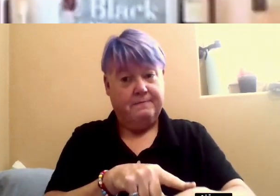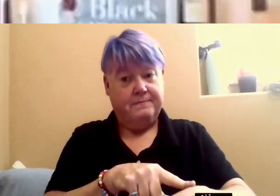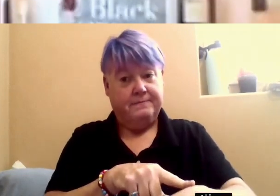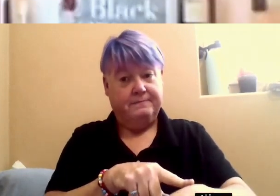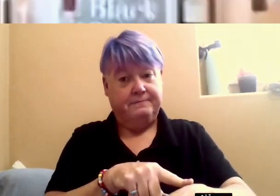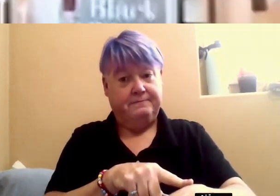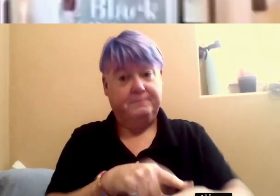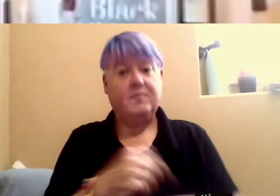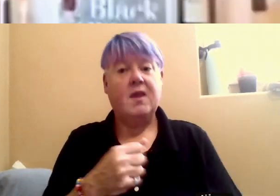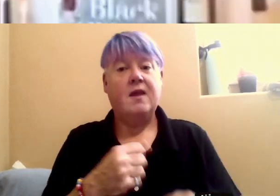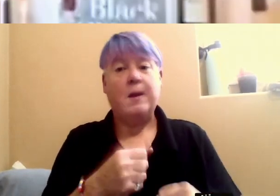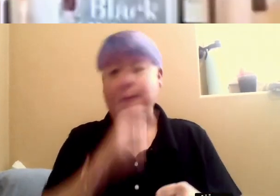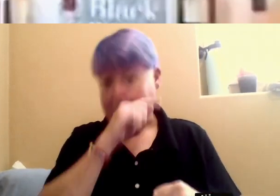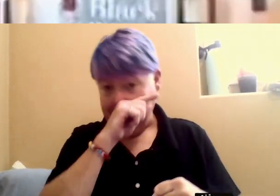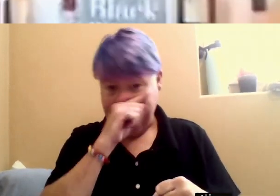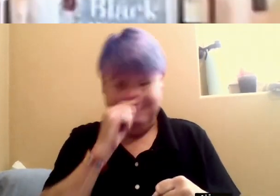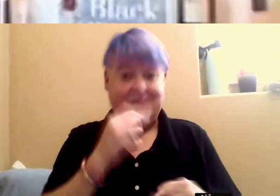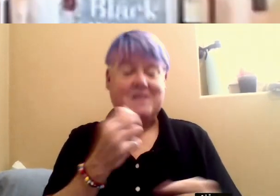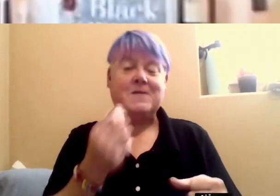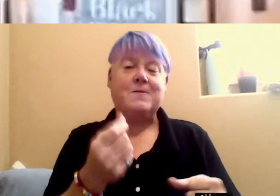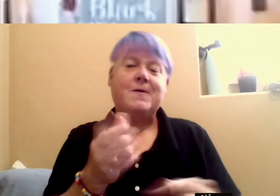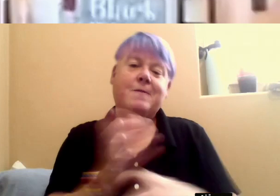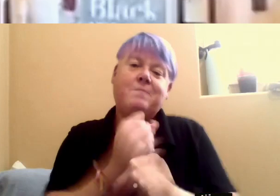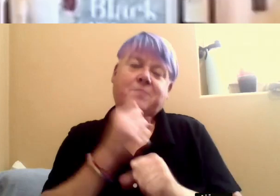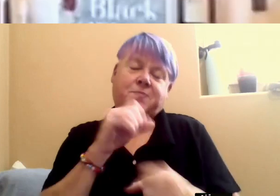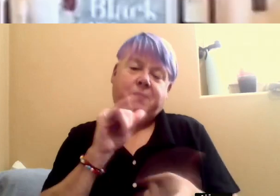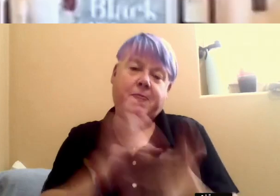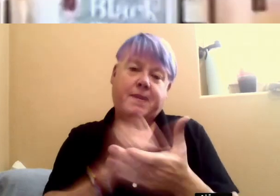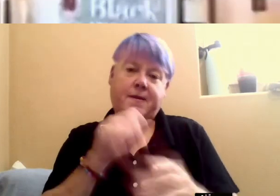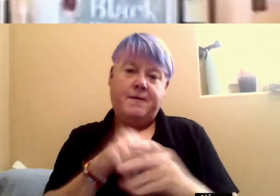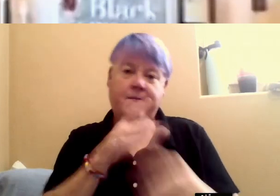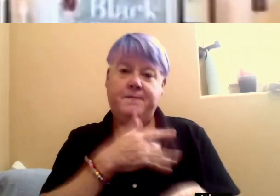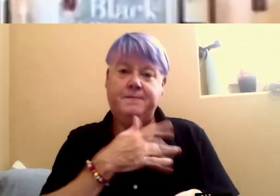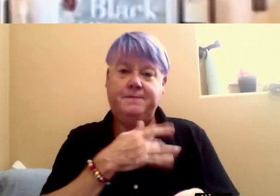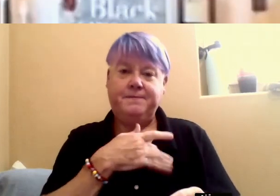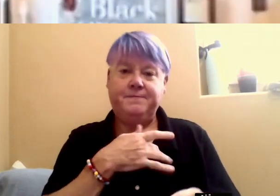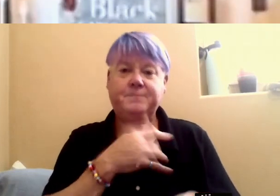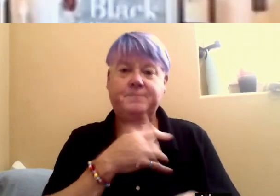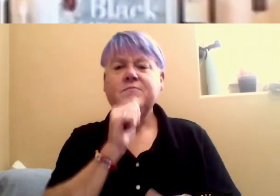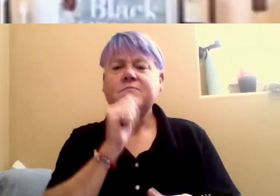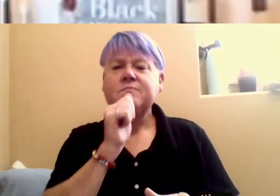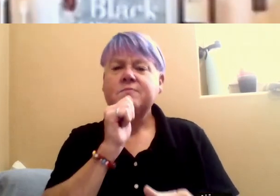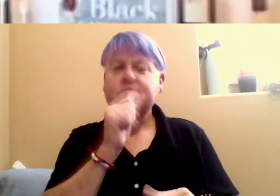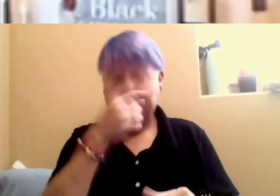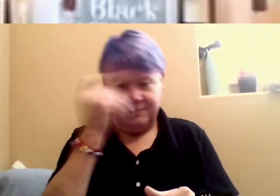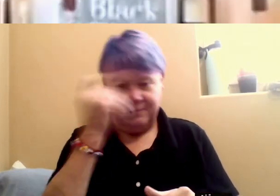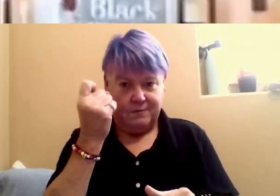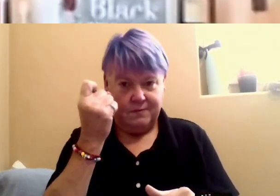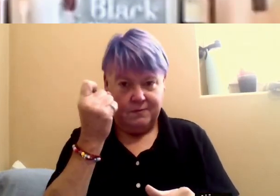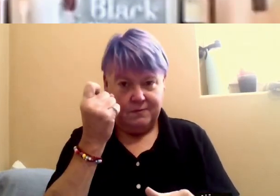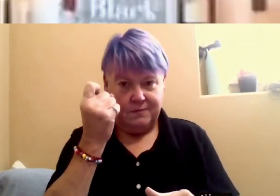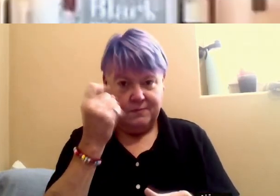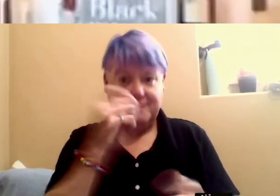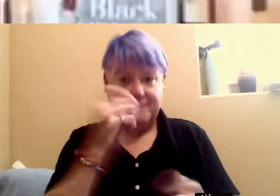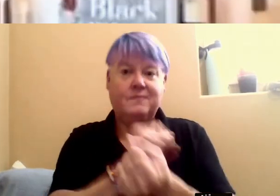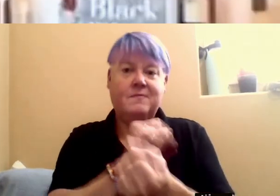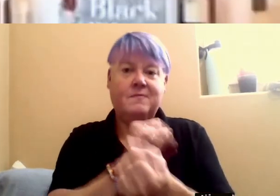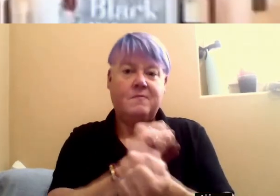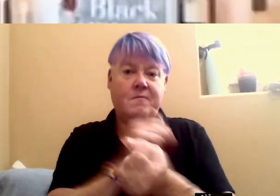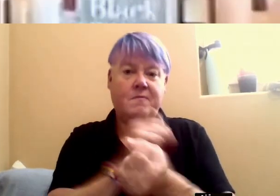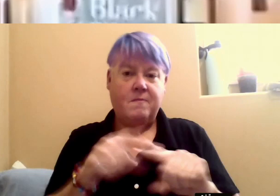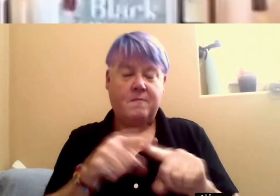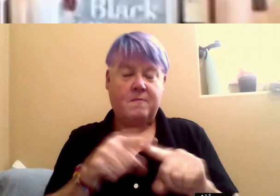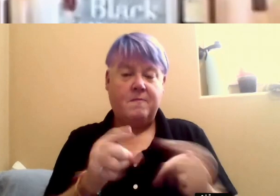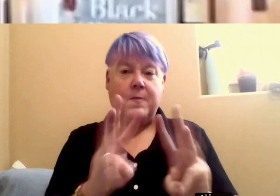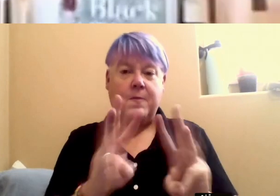held that in my heart as well, where I have to be patient, because I think that if we do work the proper way,